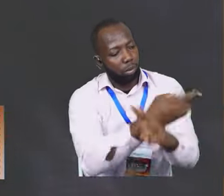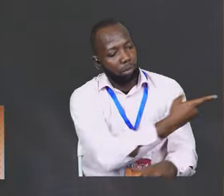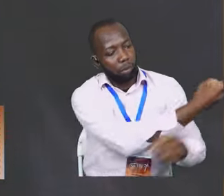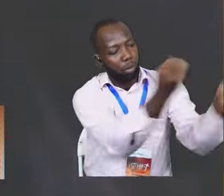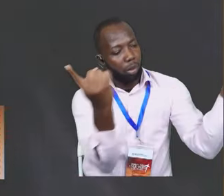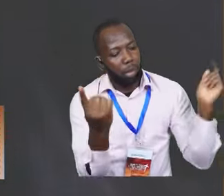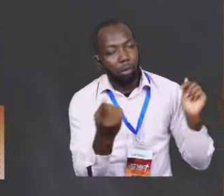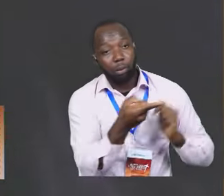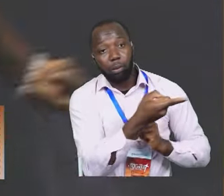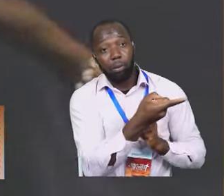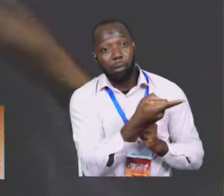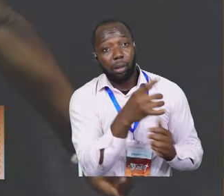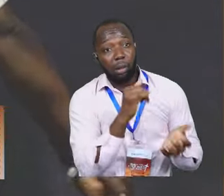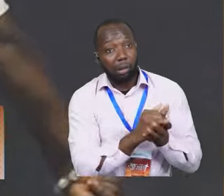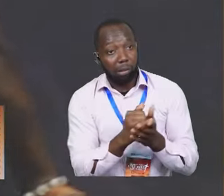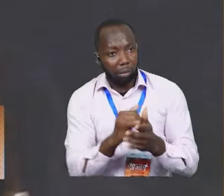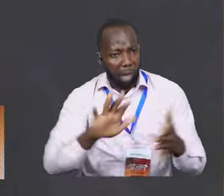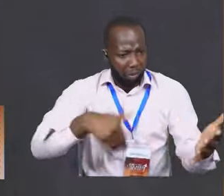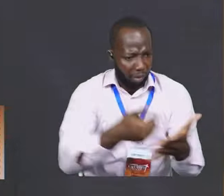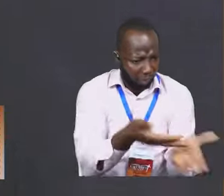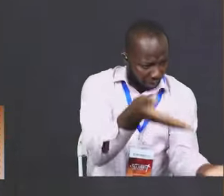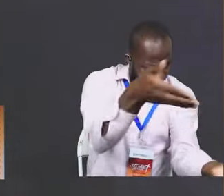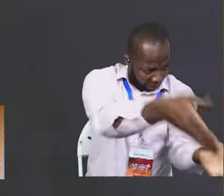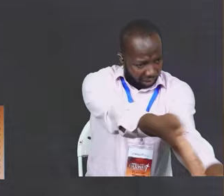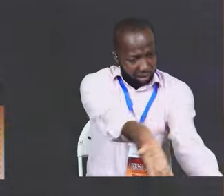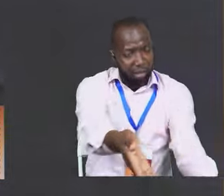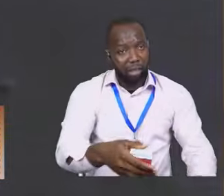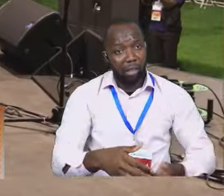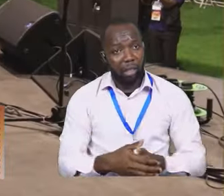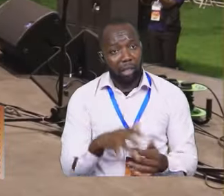world upside down. They have come here too.